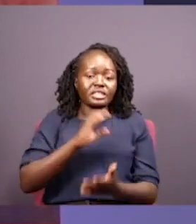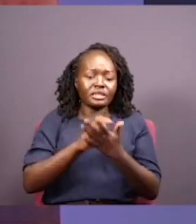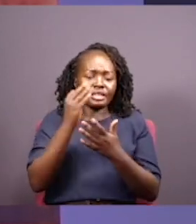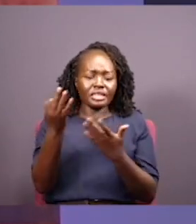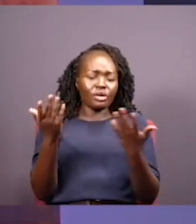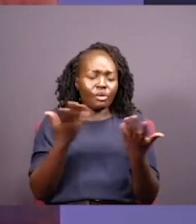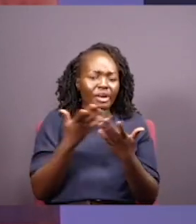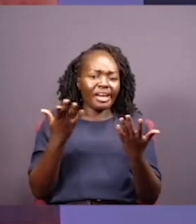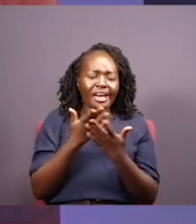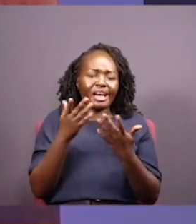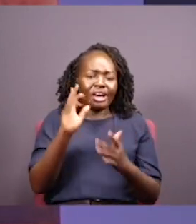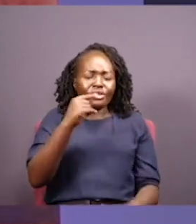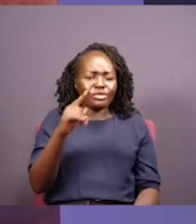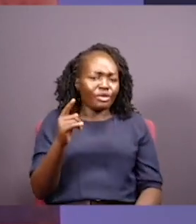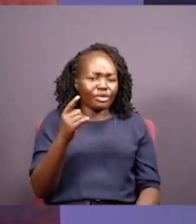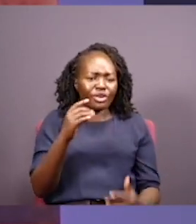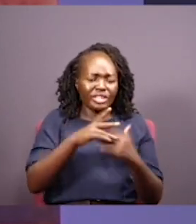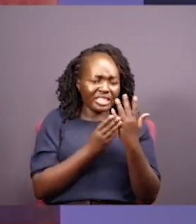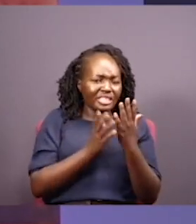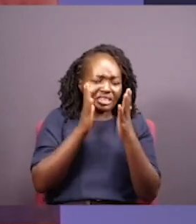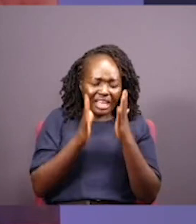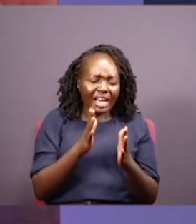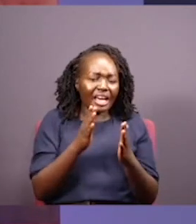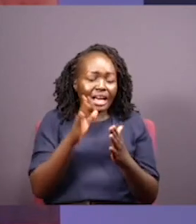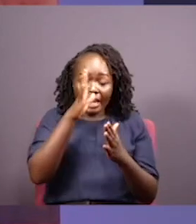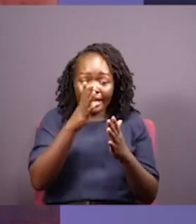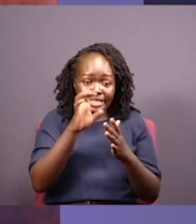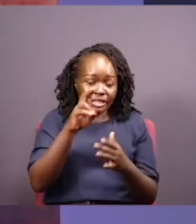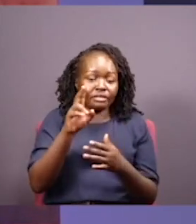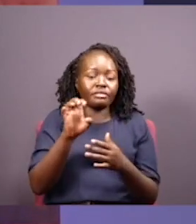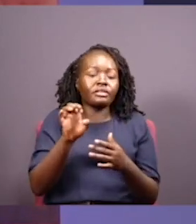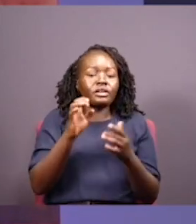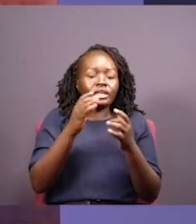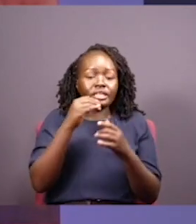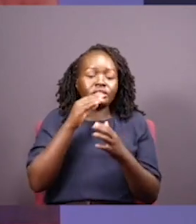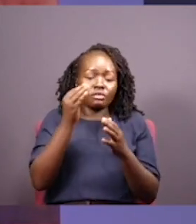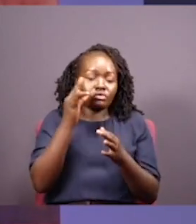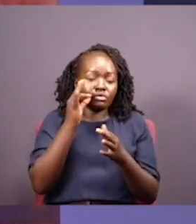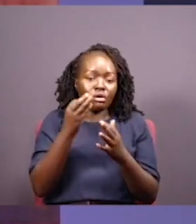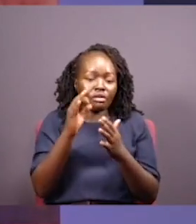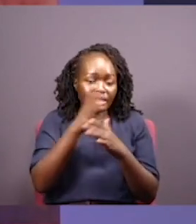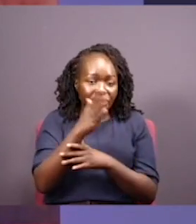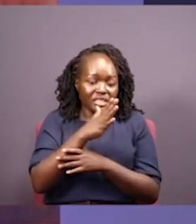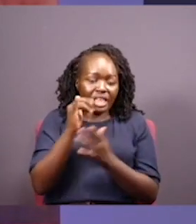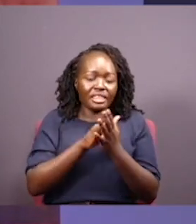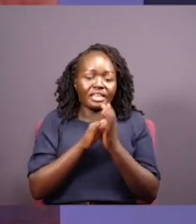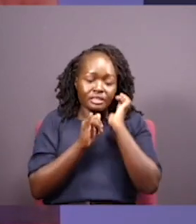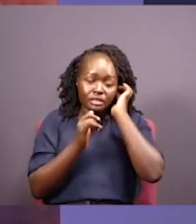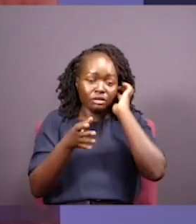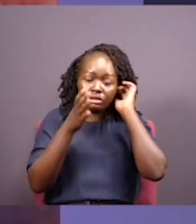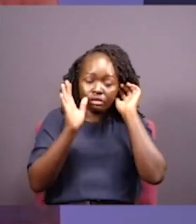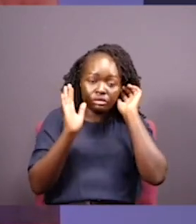crafty creature deceived Eve into eating the fruit of the tree that God had